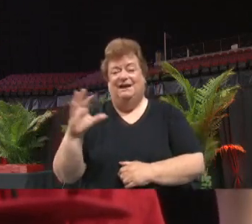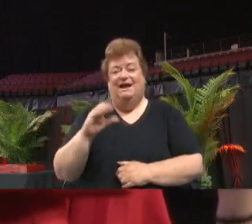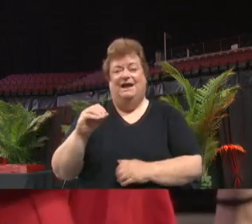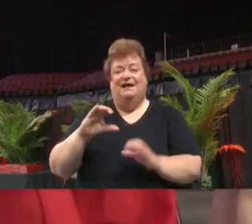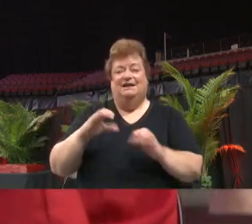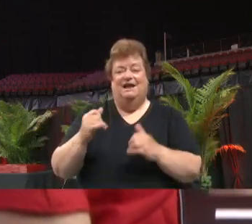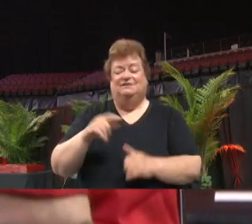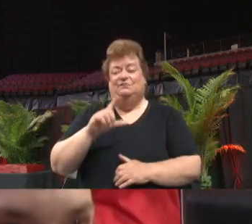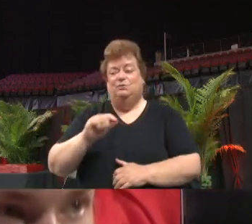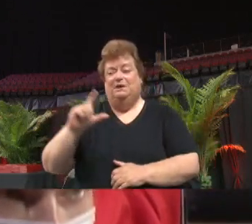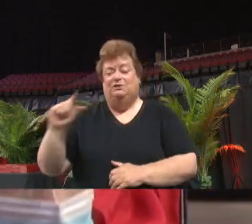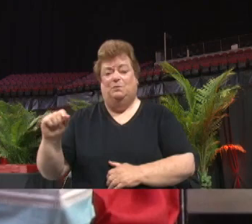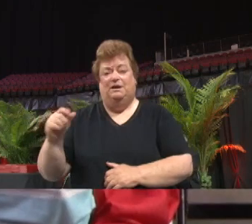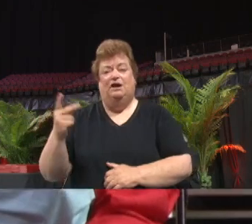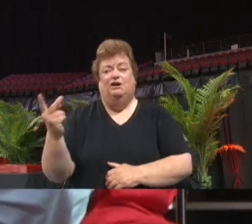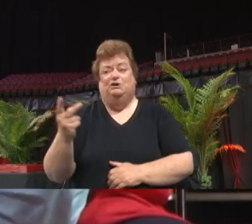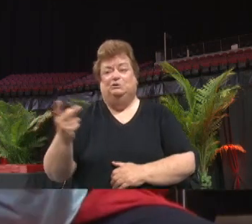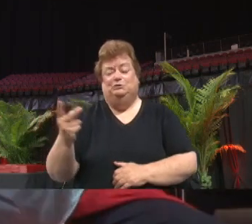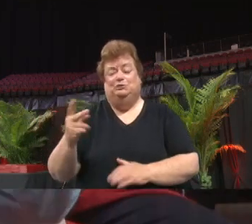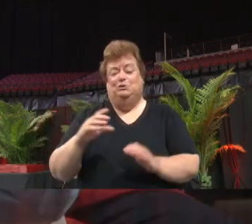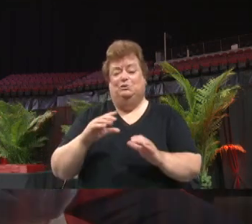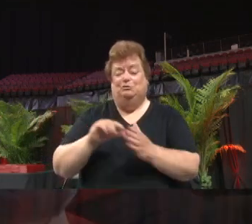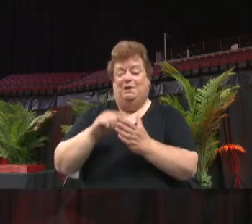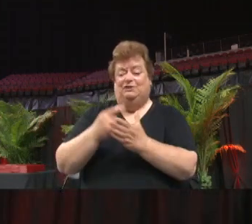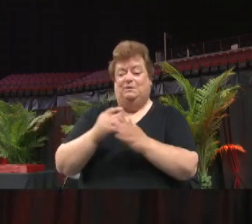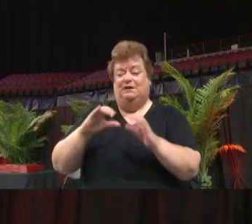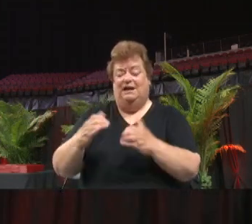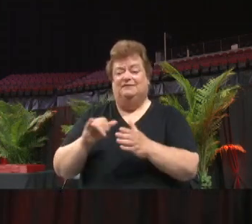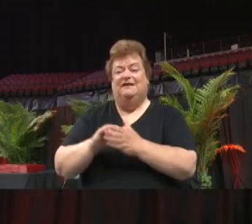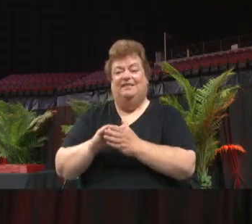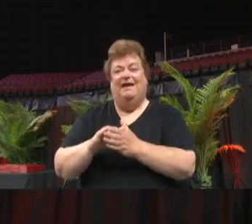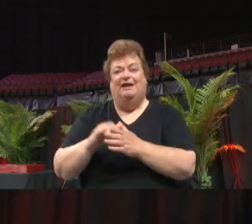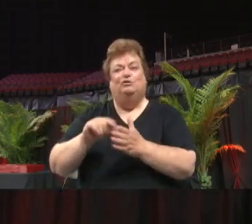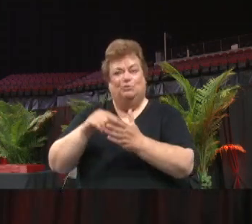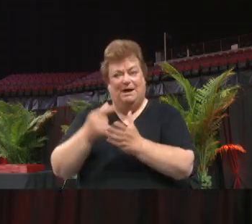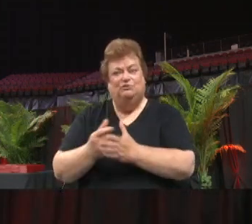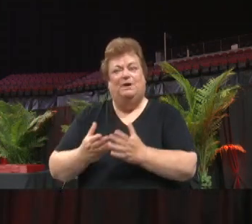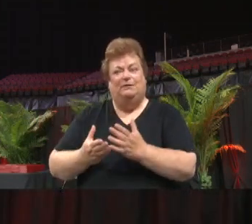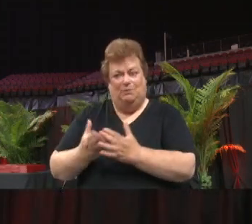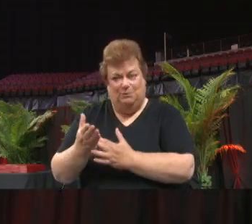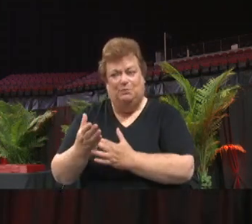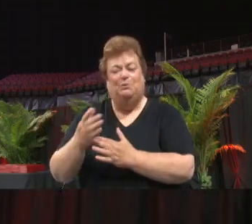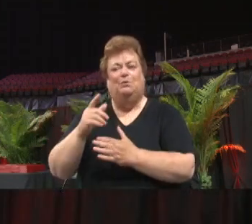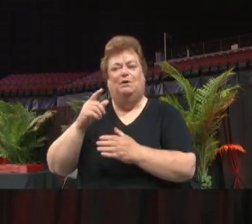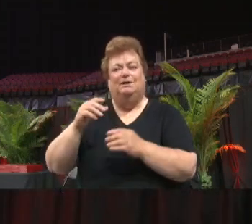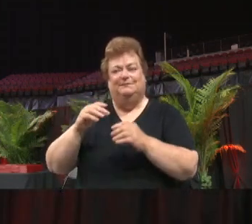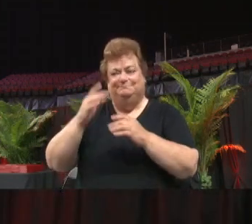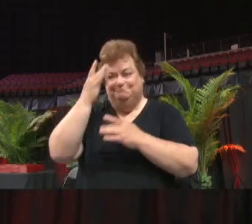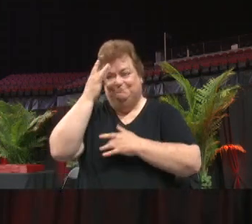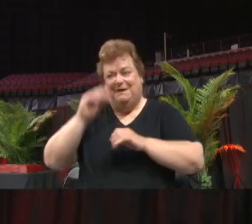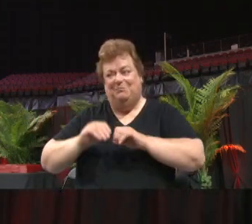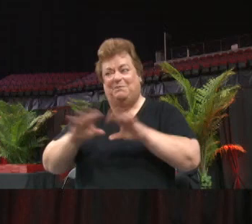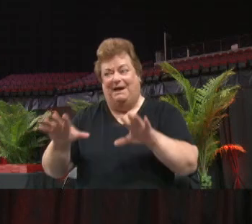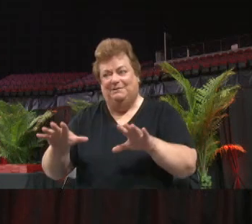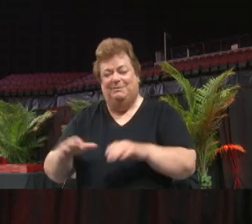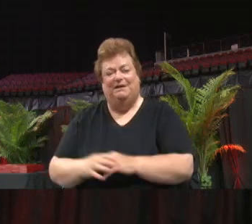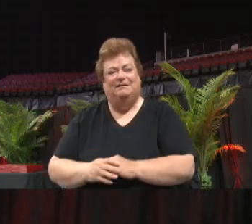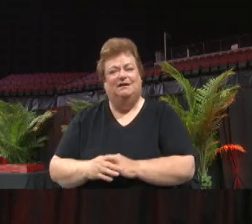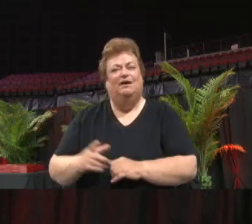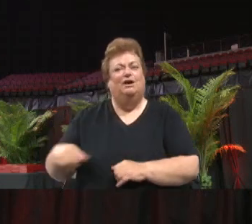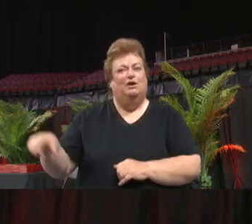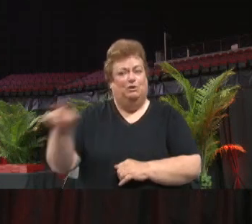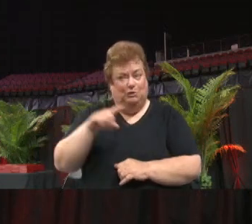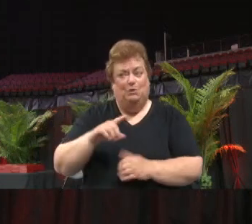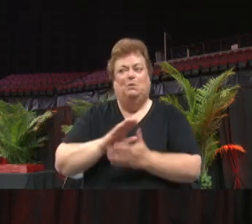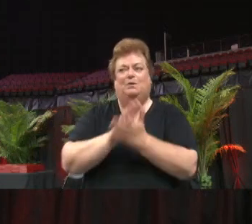2020 at Lincoln High are the only two graduating classes to ever graduate through a pandemic. Because of that alone, you will forever be